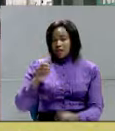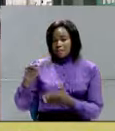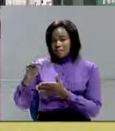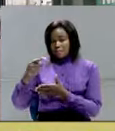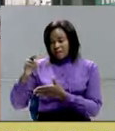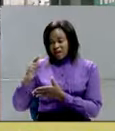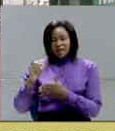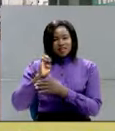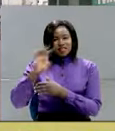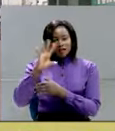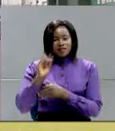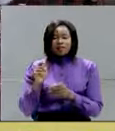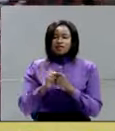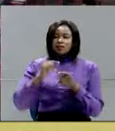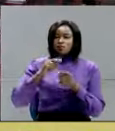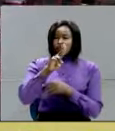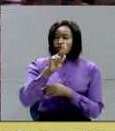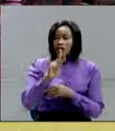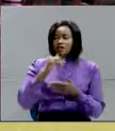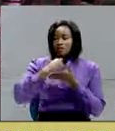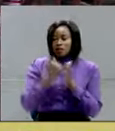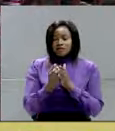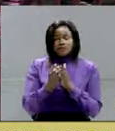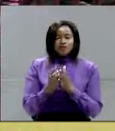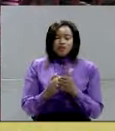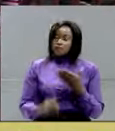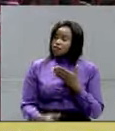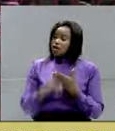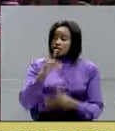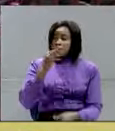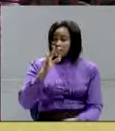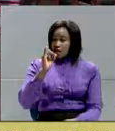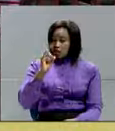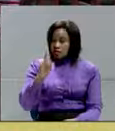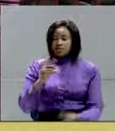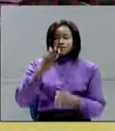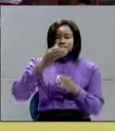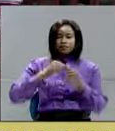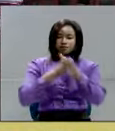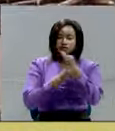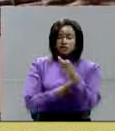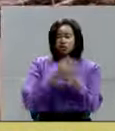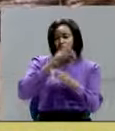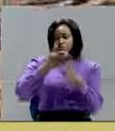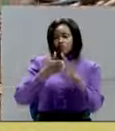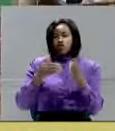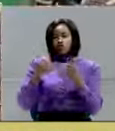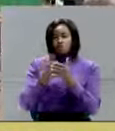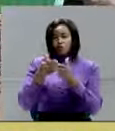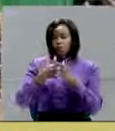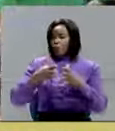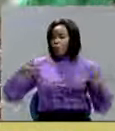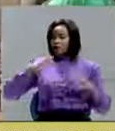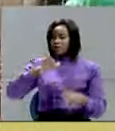Kingdom's Department for International Development, DFID, is funding the construction of a new wide parking area and